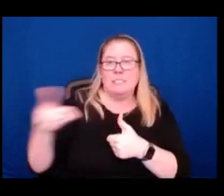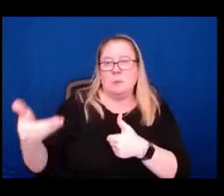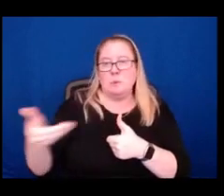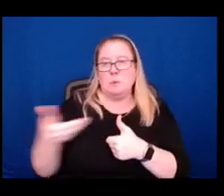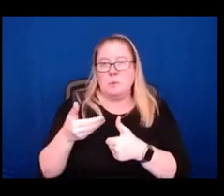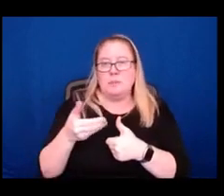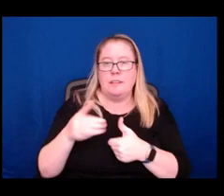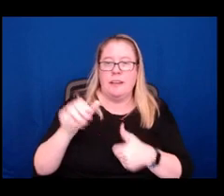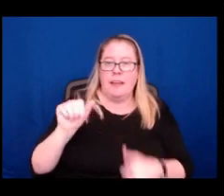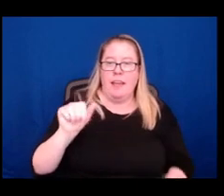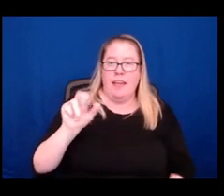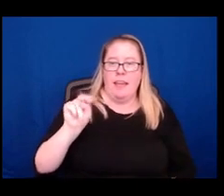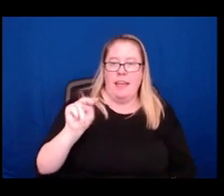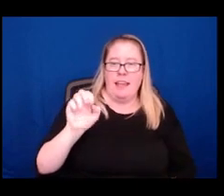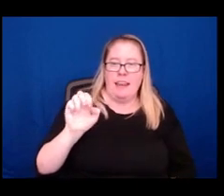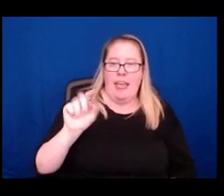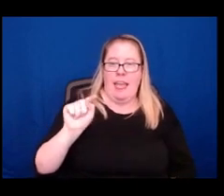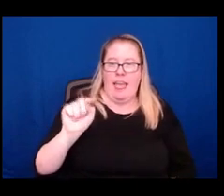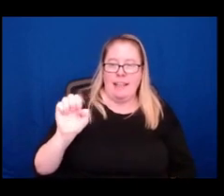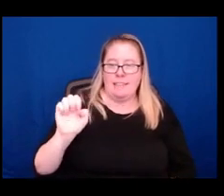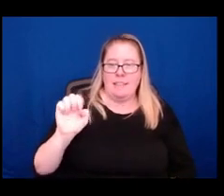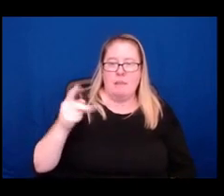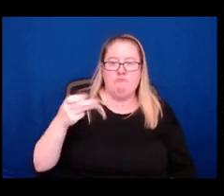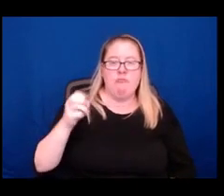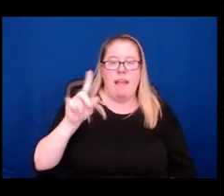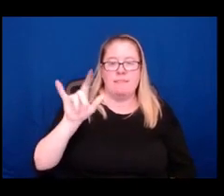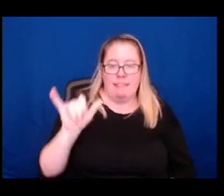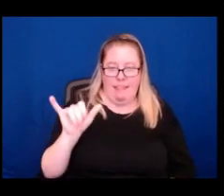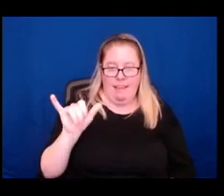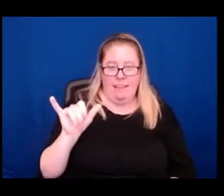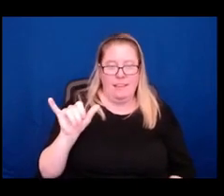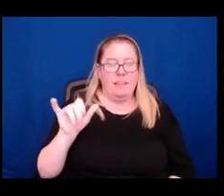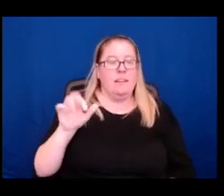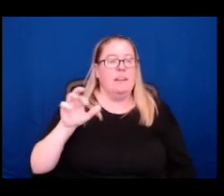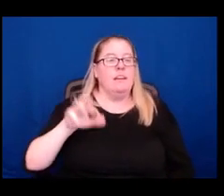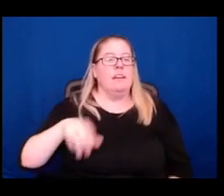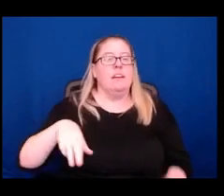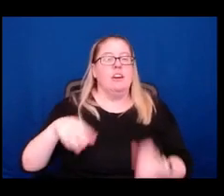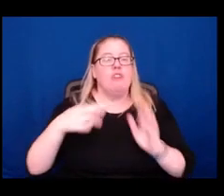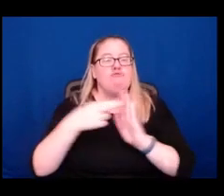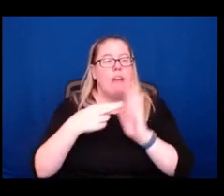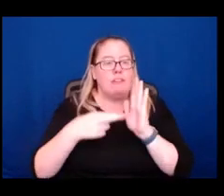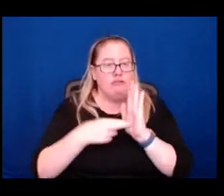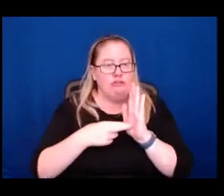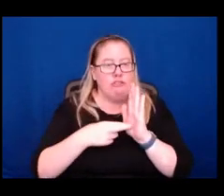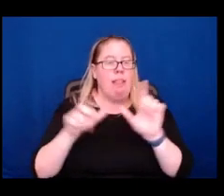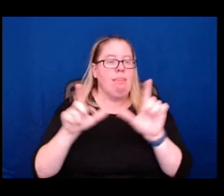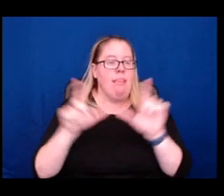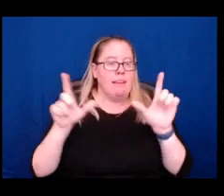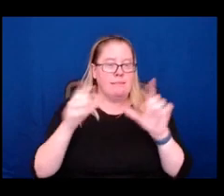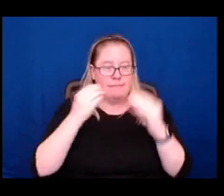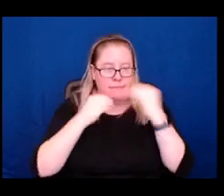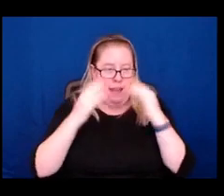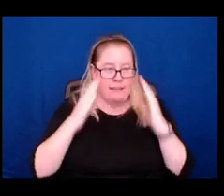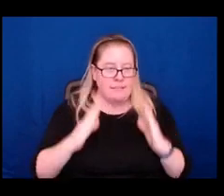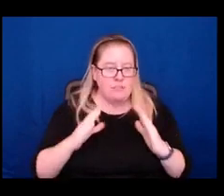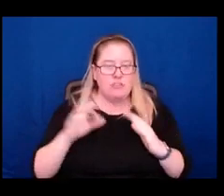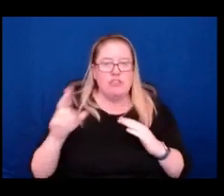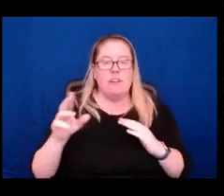Annette Presley. Annette Presley is a registered and licensed dietitian, a certified functional